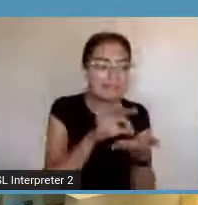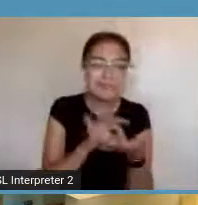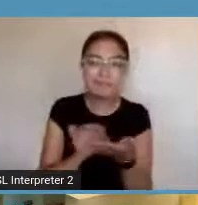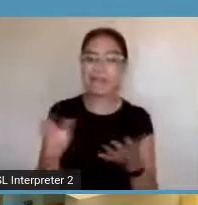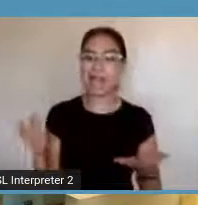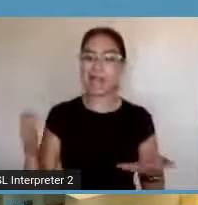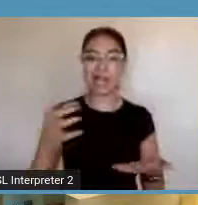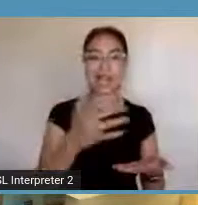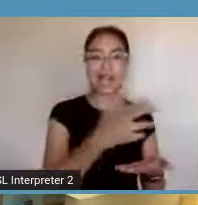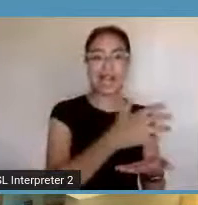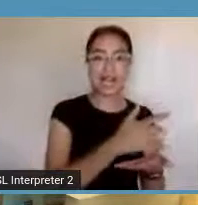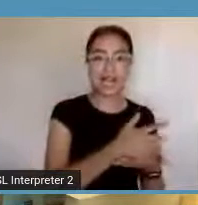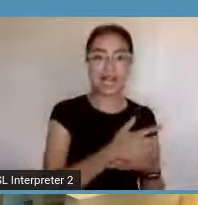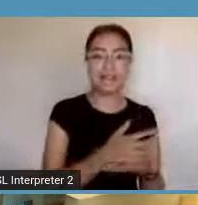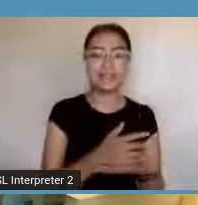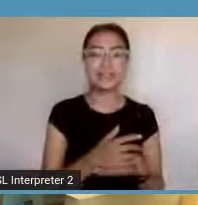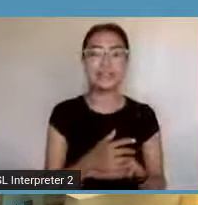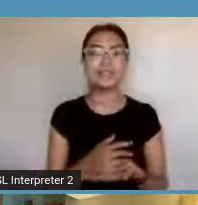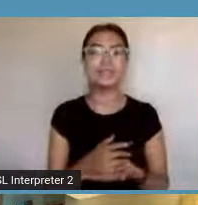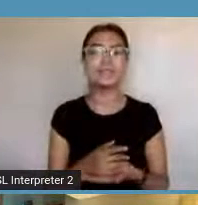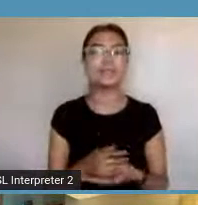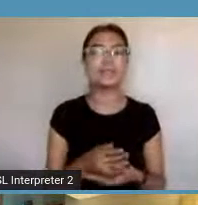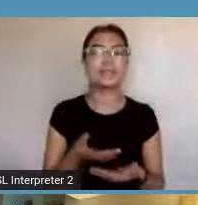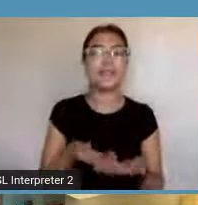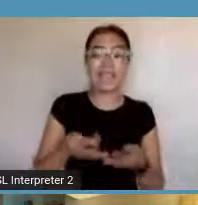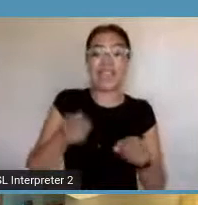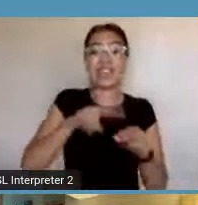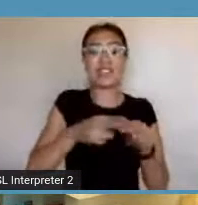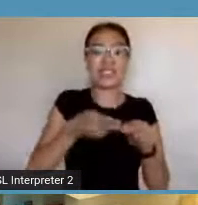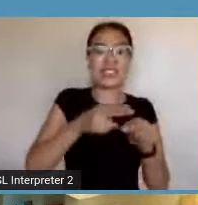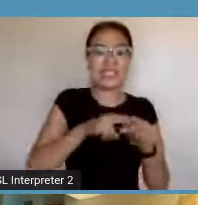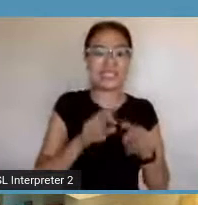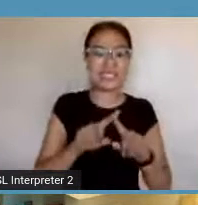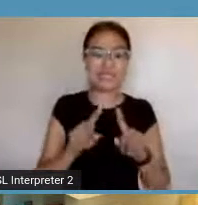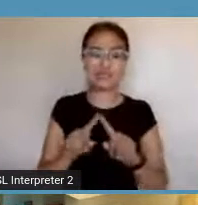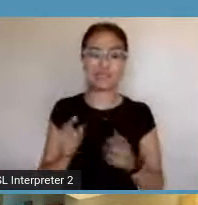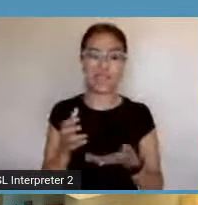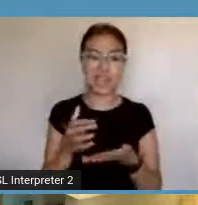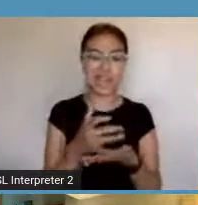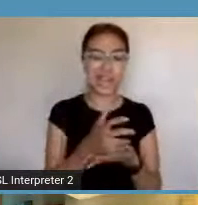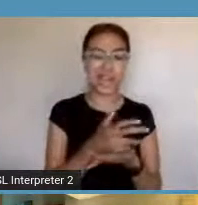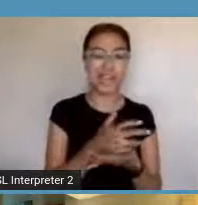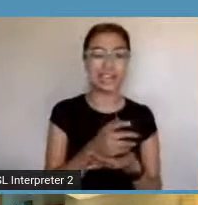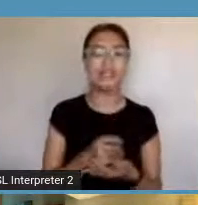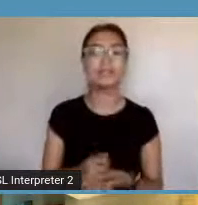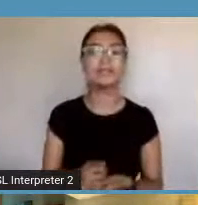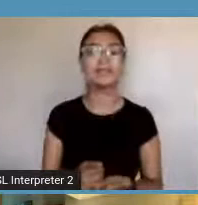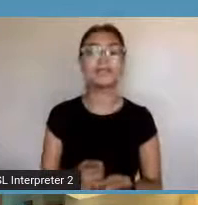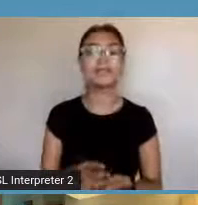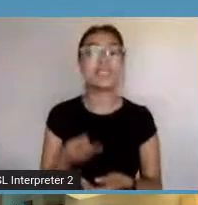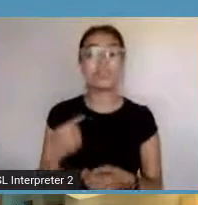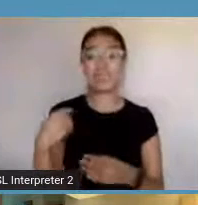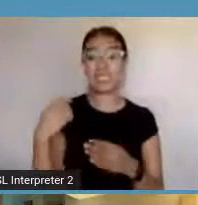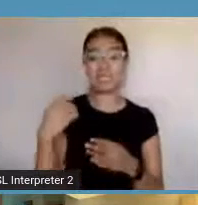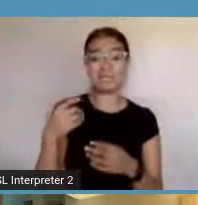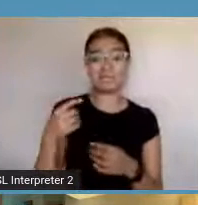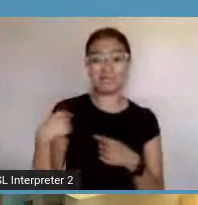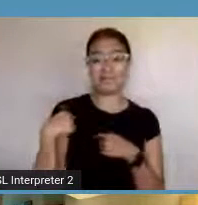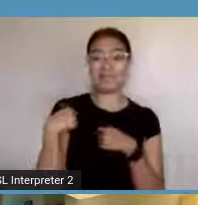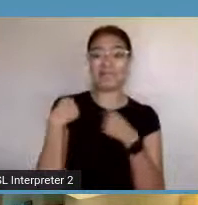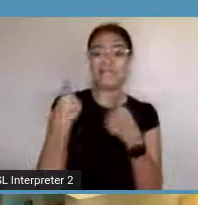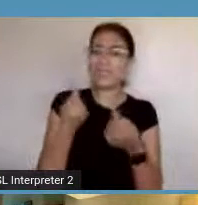great way to aggregate collections. So they have been around since 1936, and they have over 1,000 members